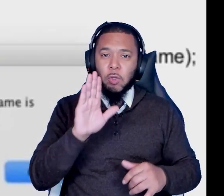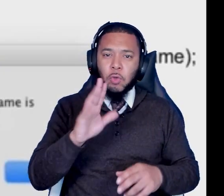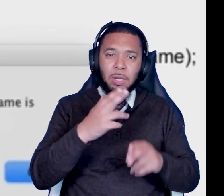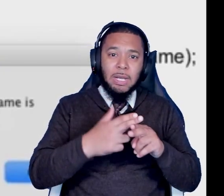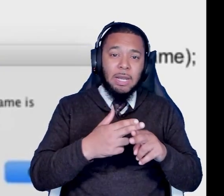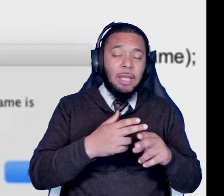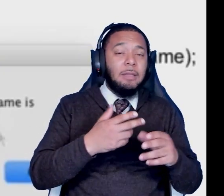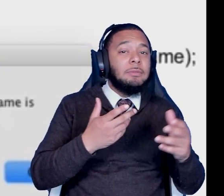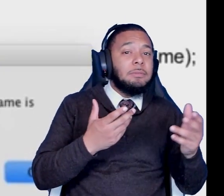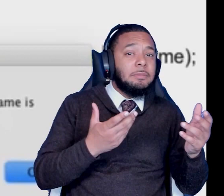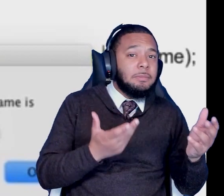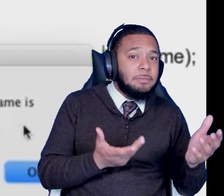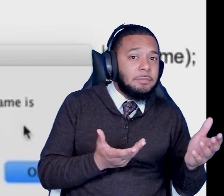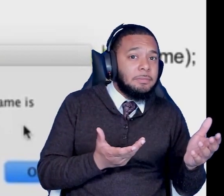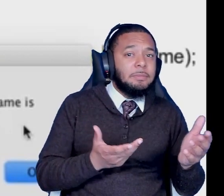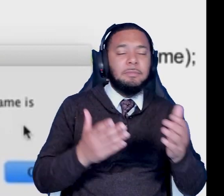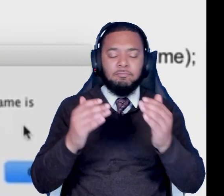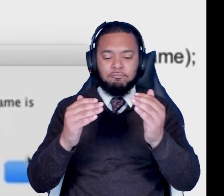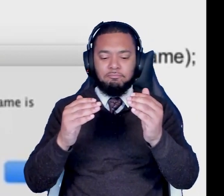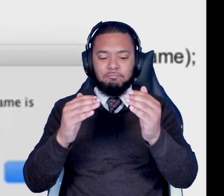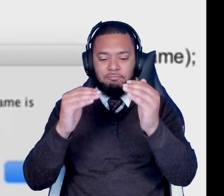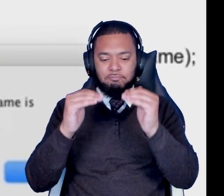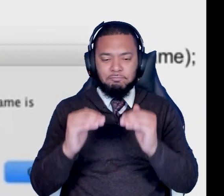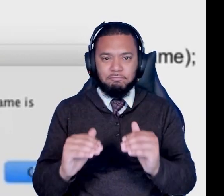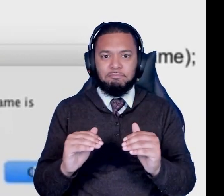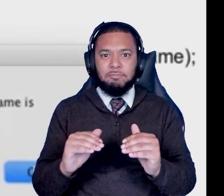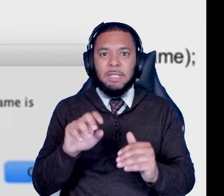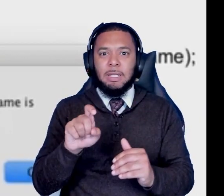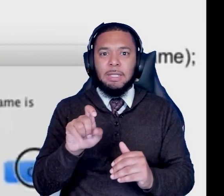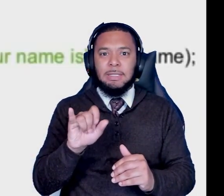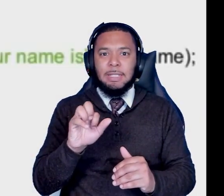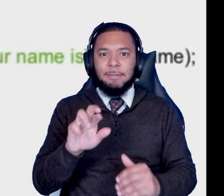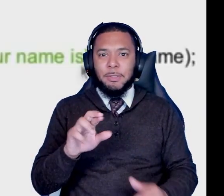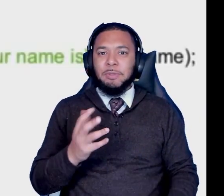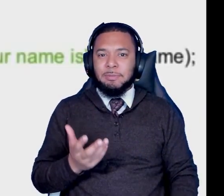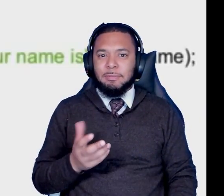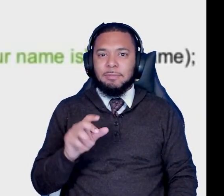your name is, and then the next line says Xavier.